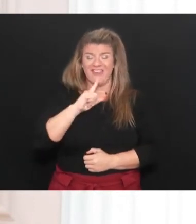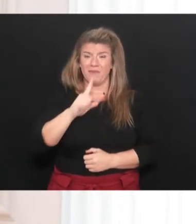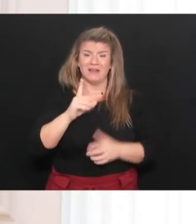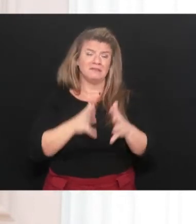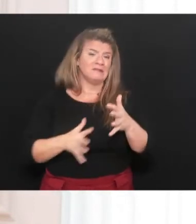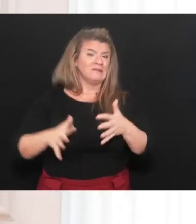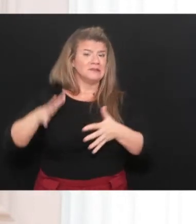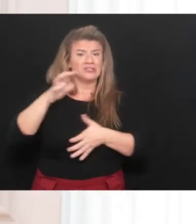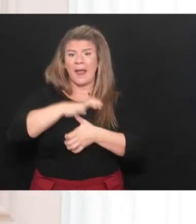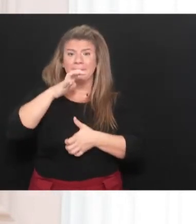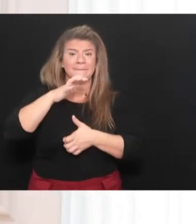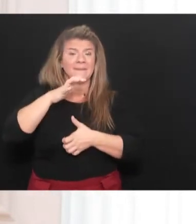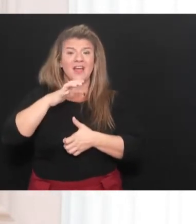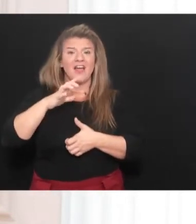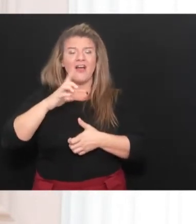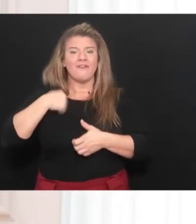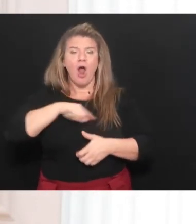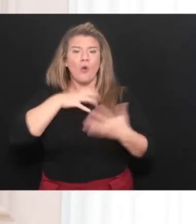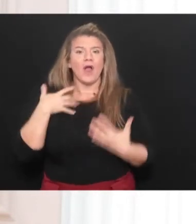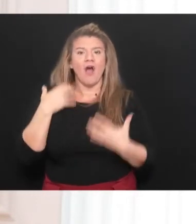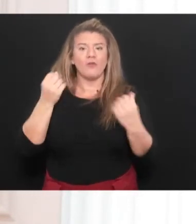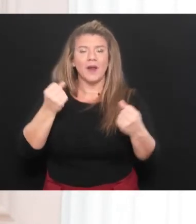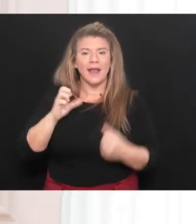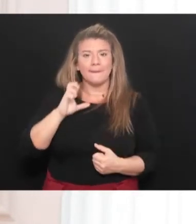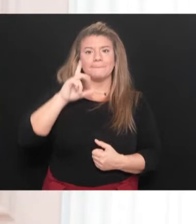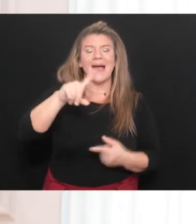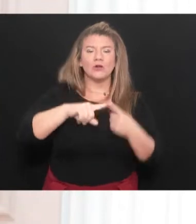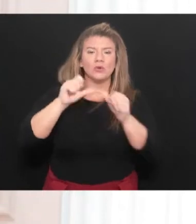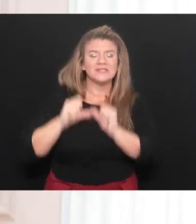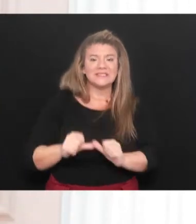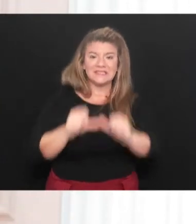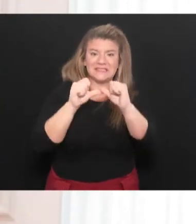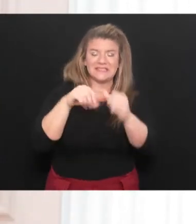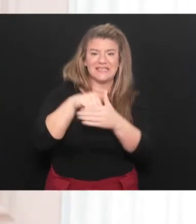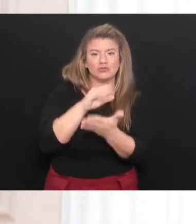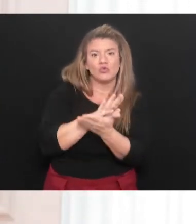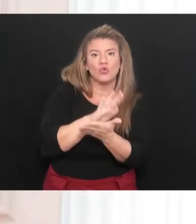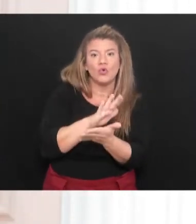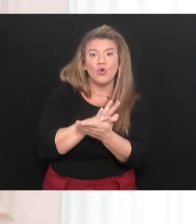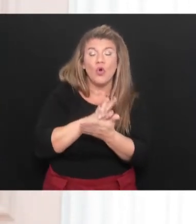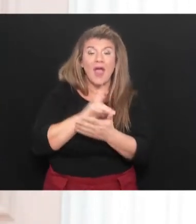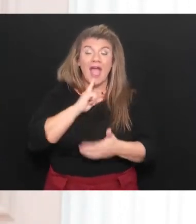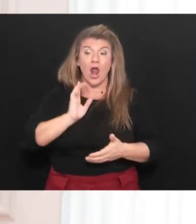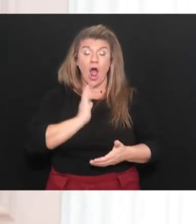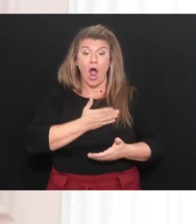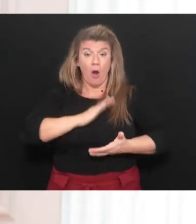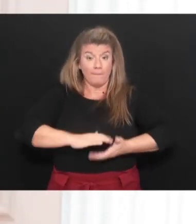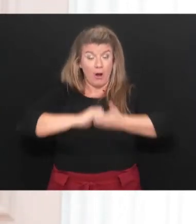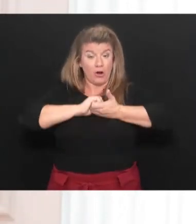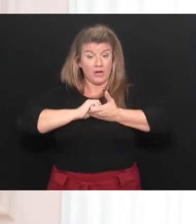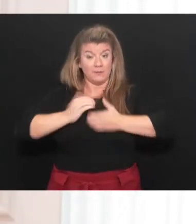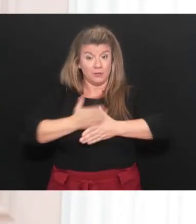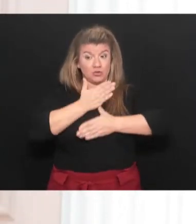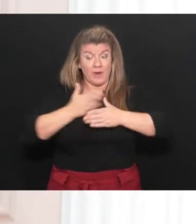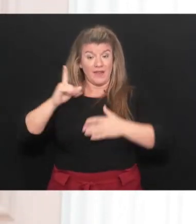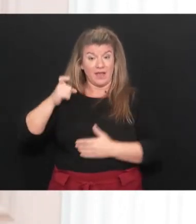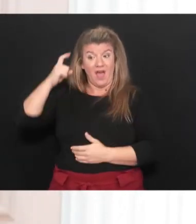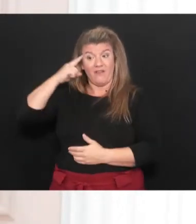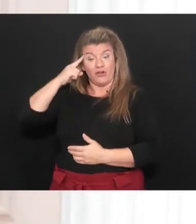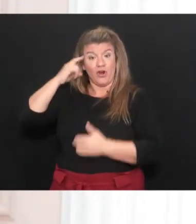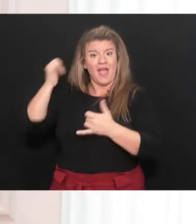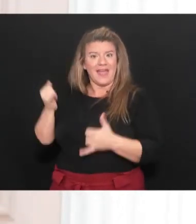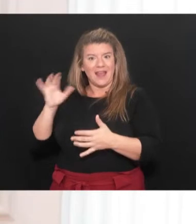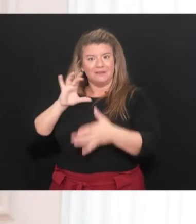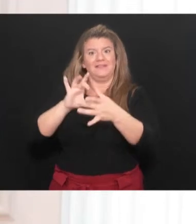as we've talked about recovery and getting back to some consistency. And I think the partnership between the governor and now with Secretary Cardona